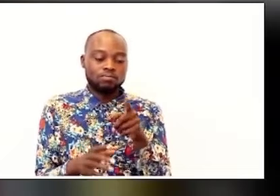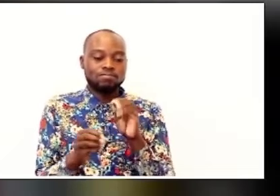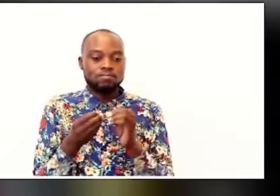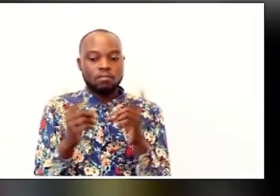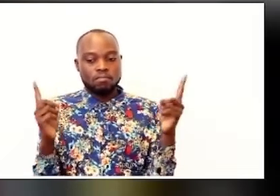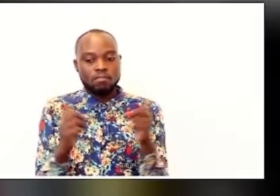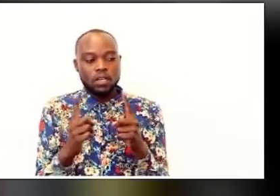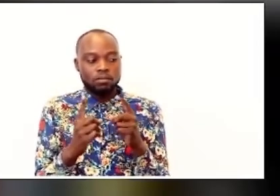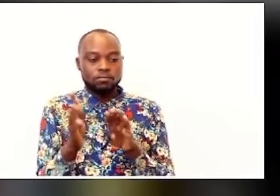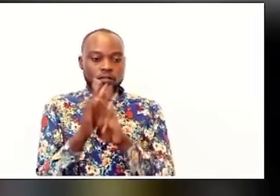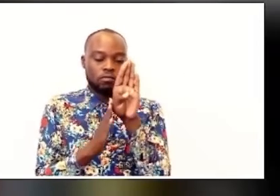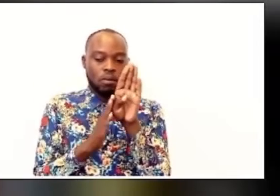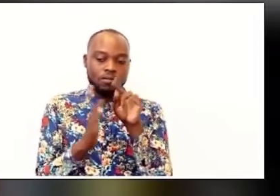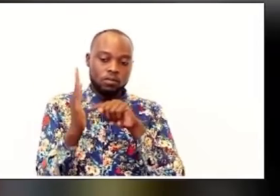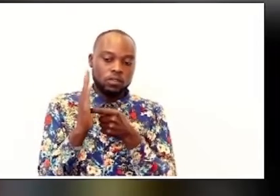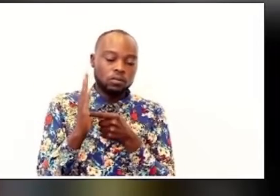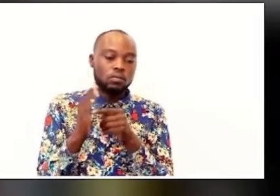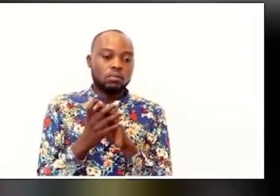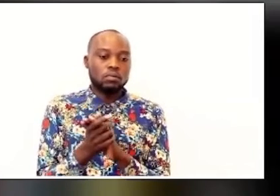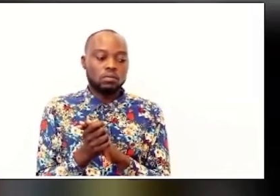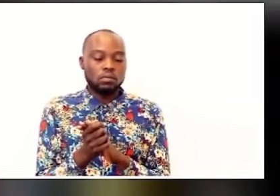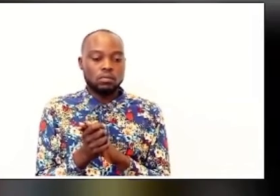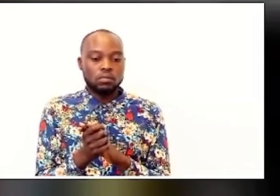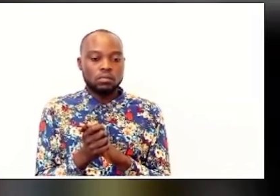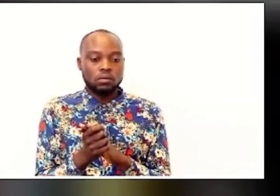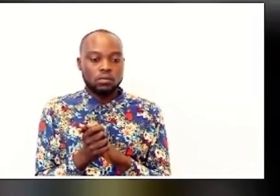our development objectives, meeting our